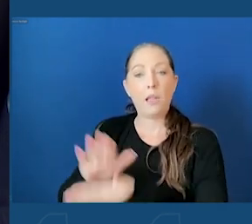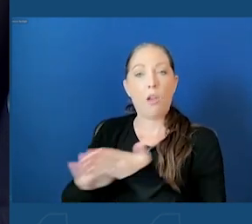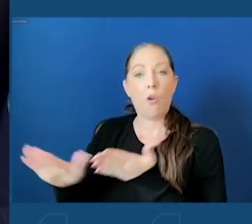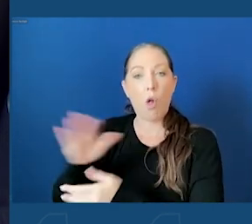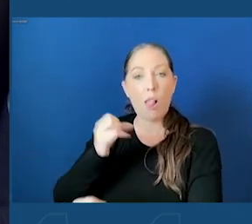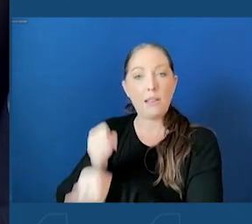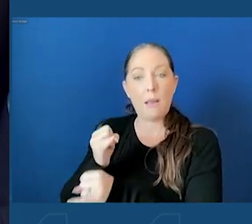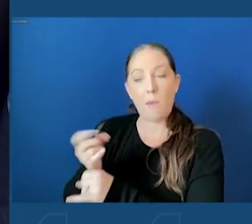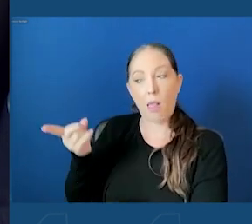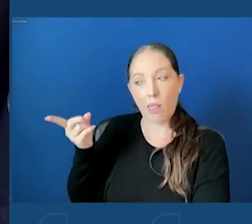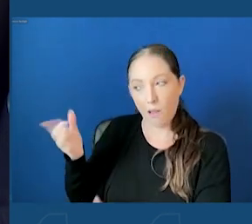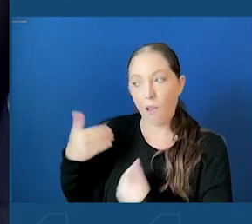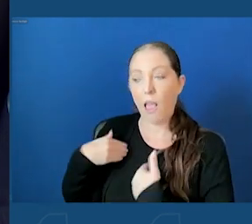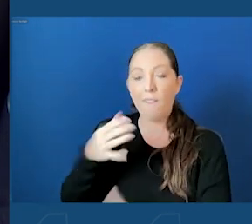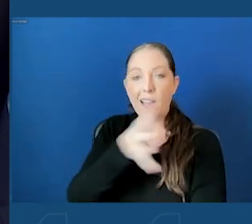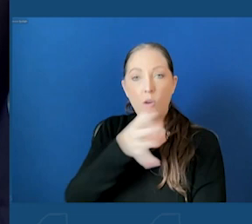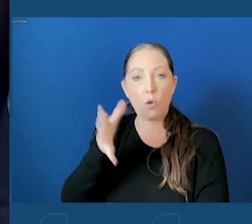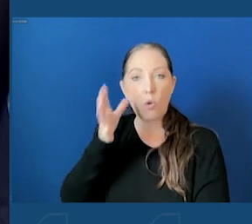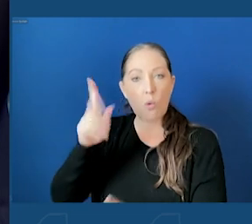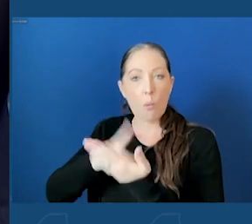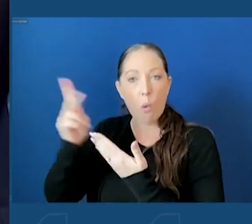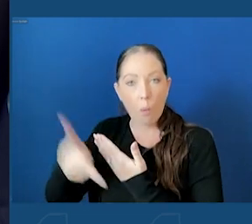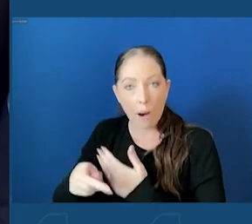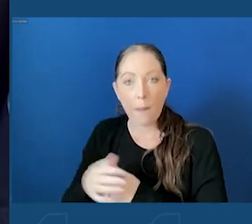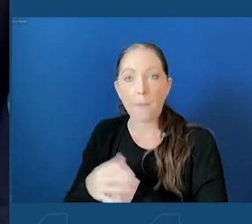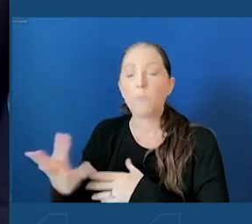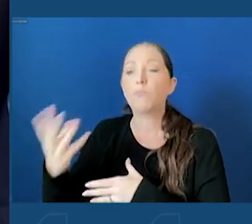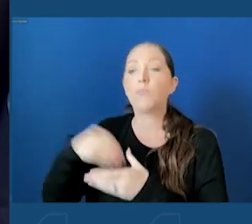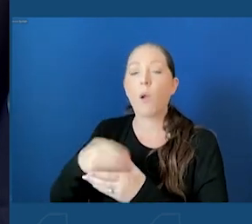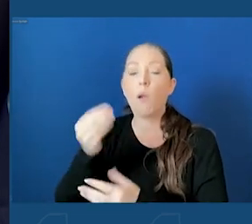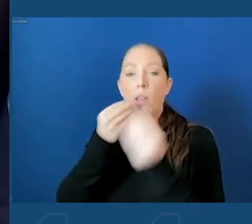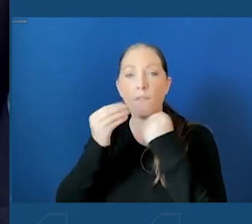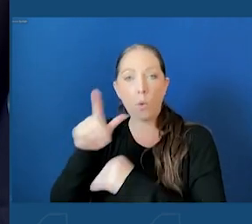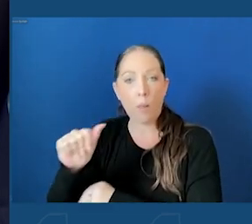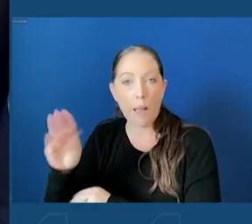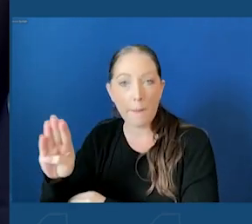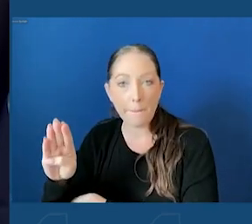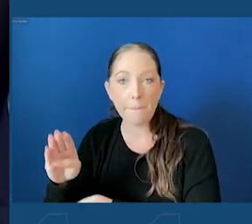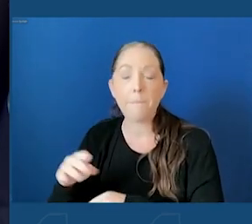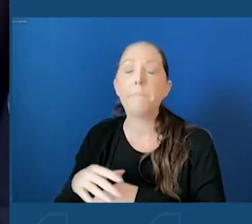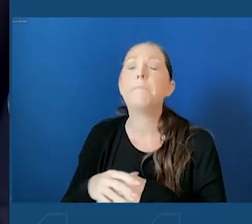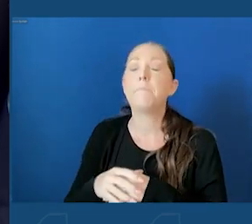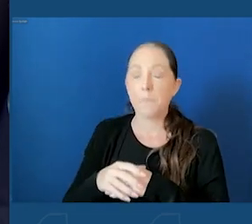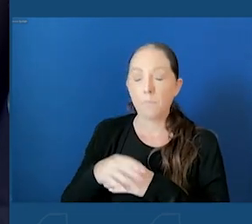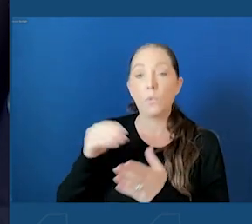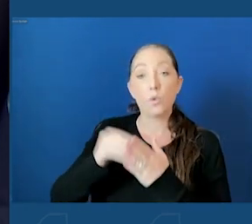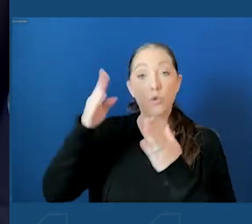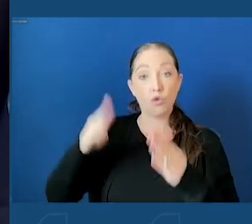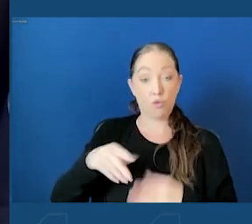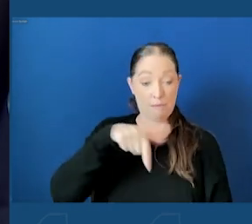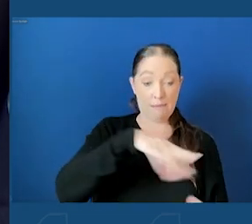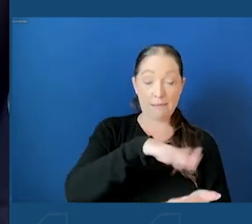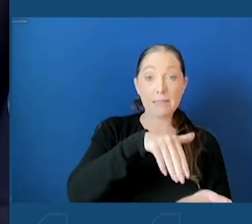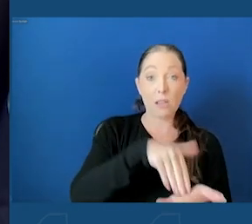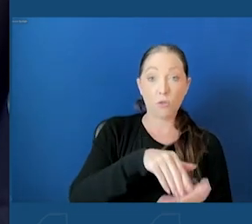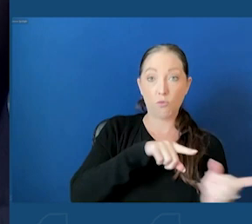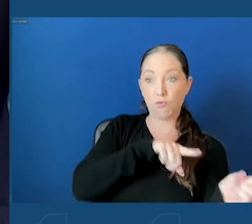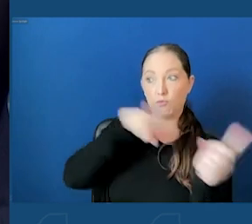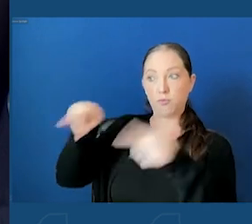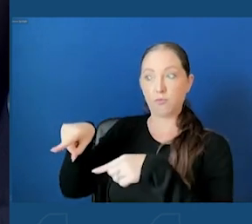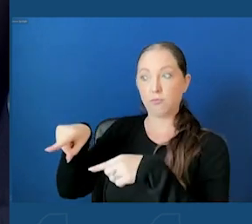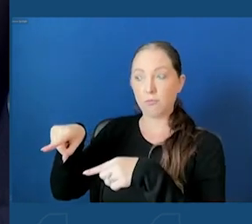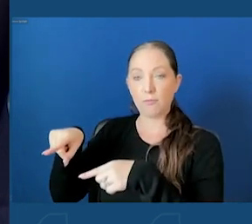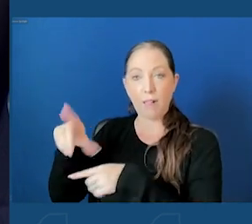program over there, part of the food lab, and students from the center are over there. And